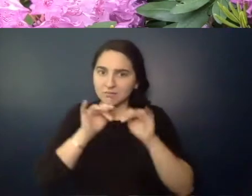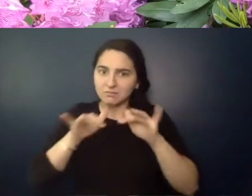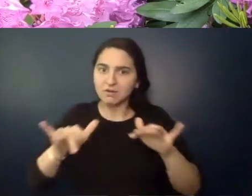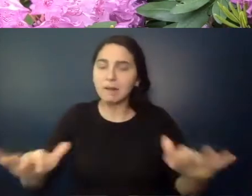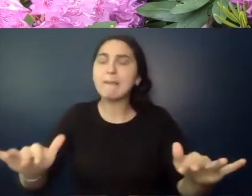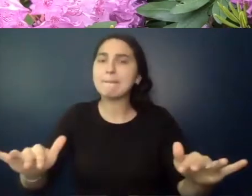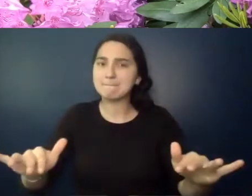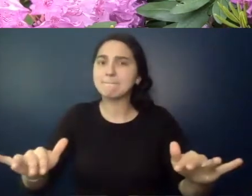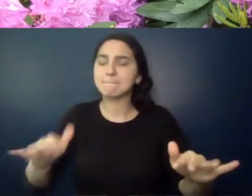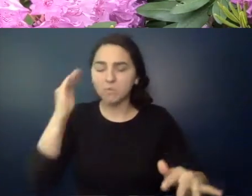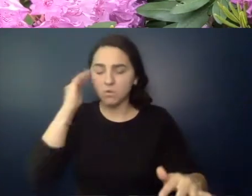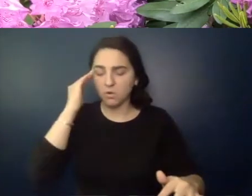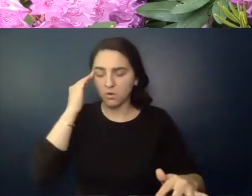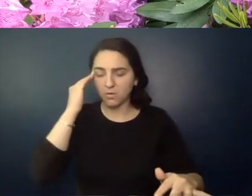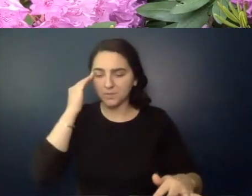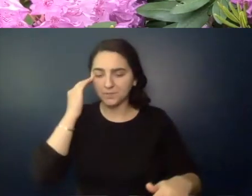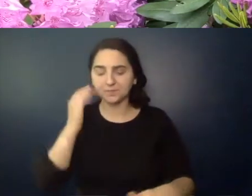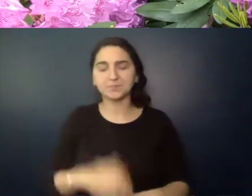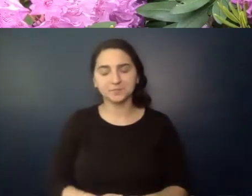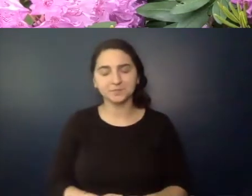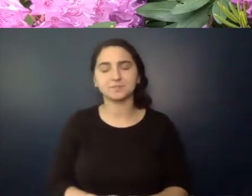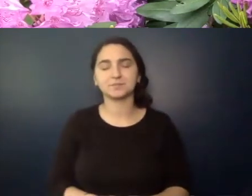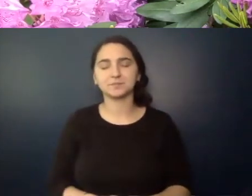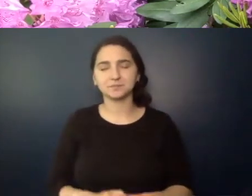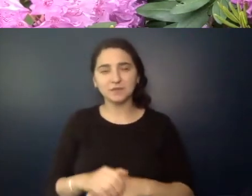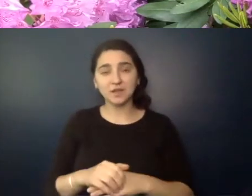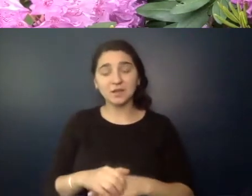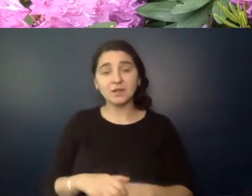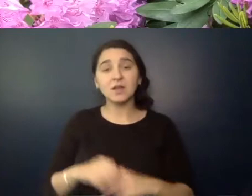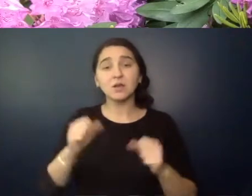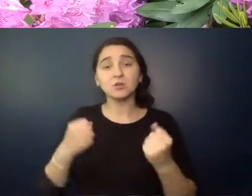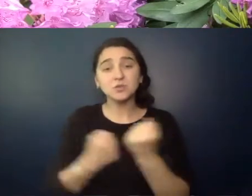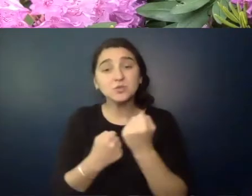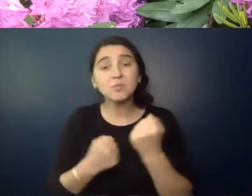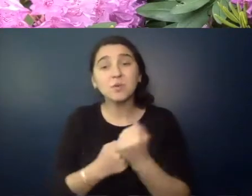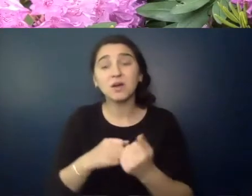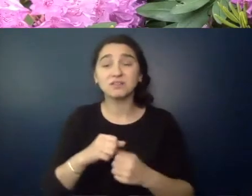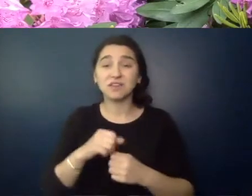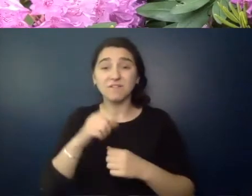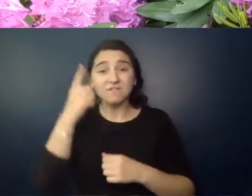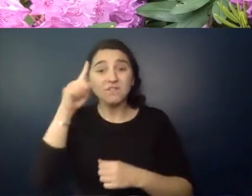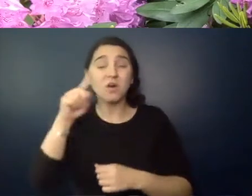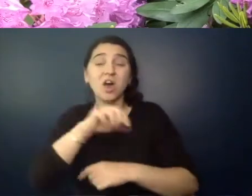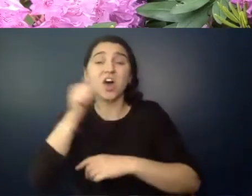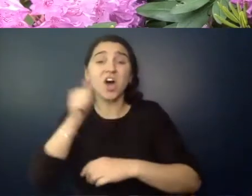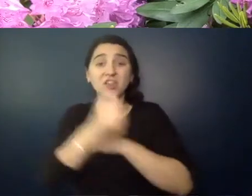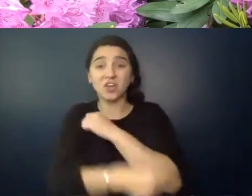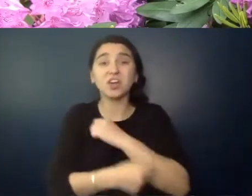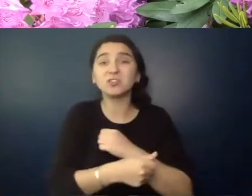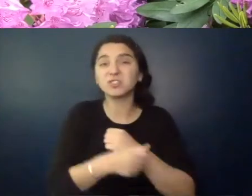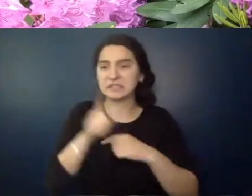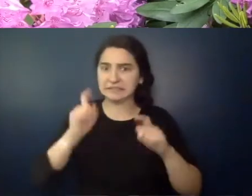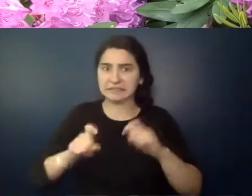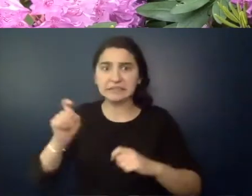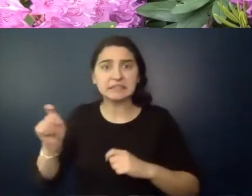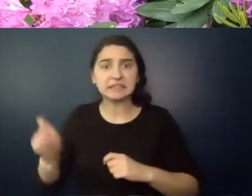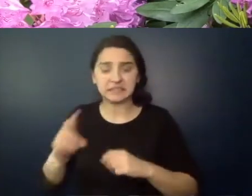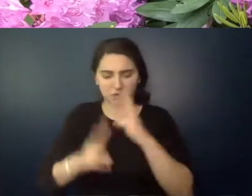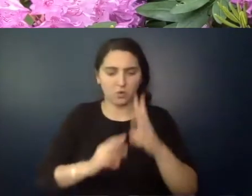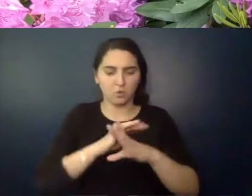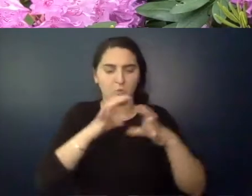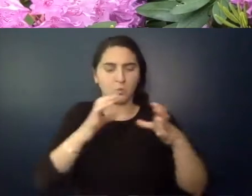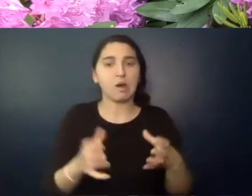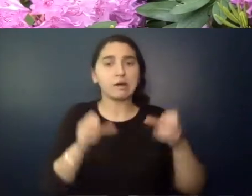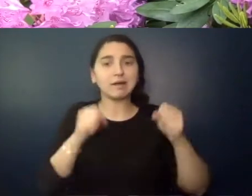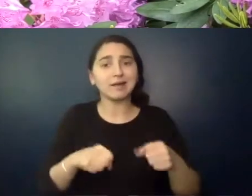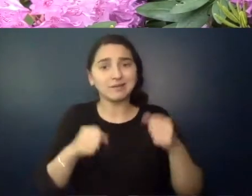the pandemic and its variants. Help our nations that can send supplies to those who are still in